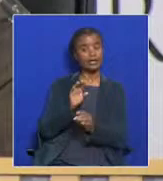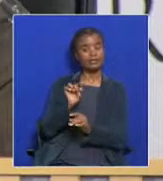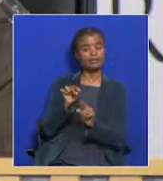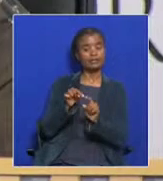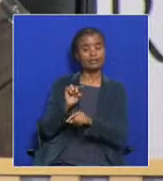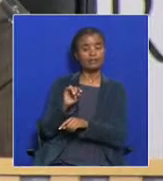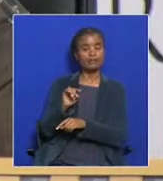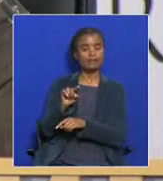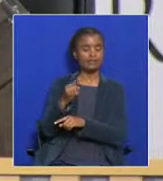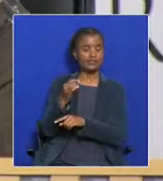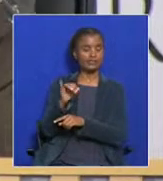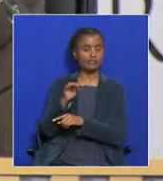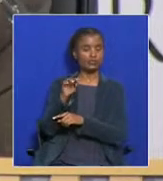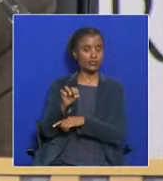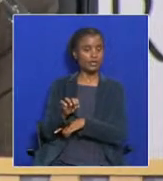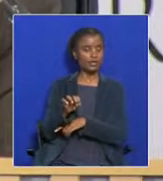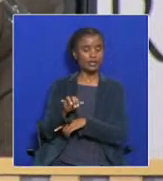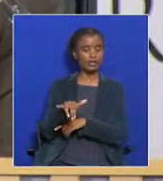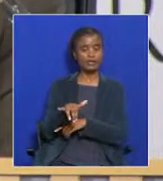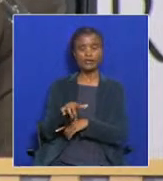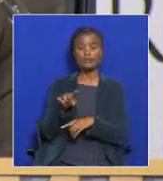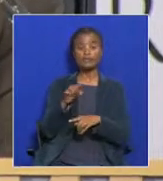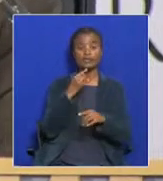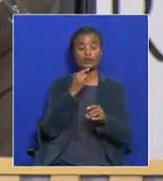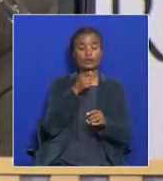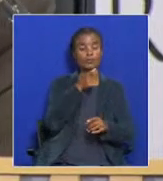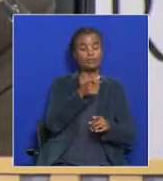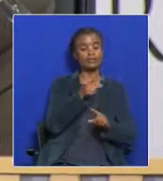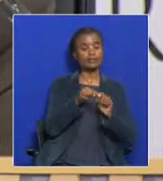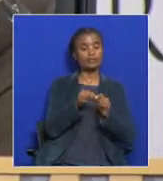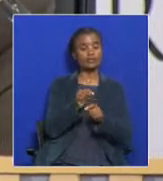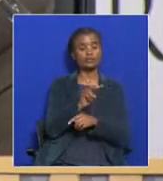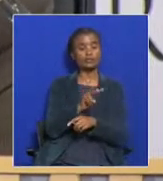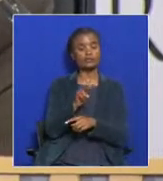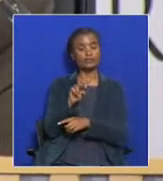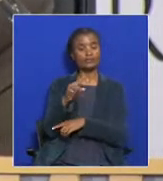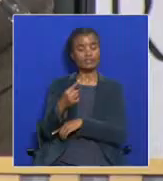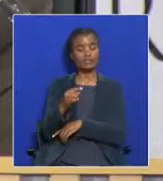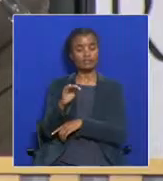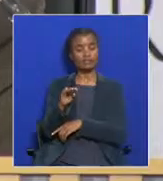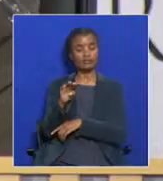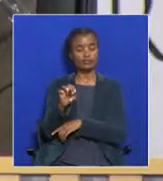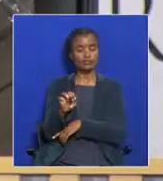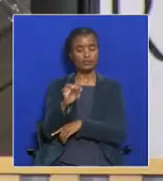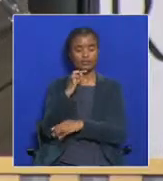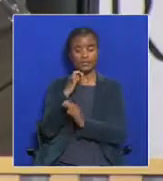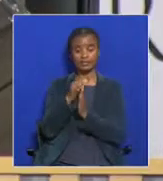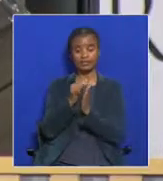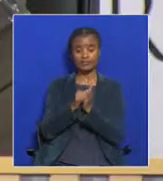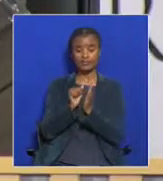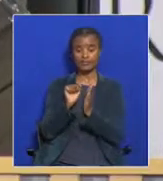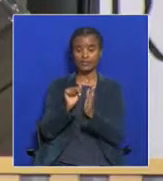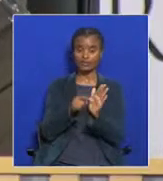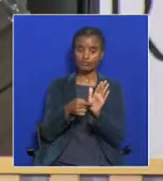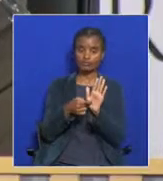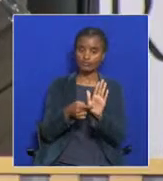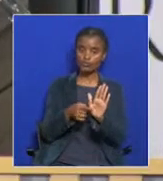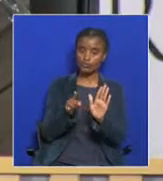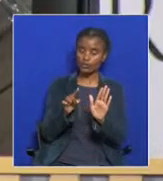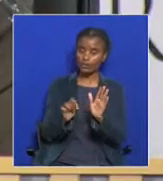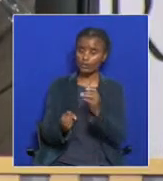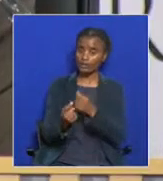June. So how can we even consider that statement as a reflection of what transpired on the 1st of